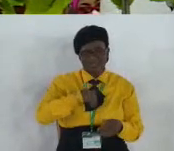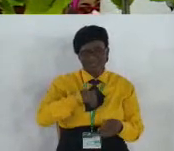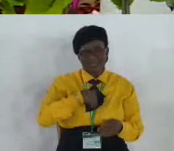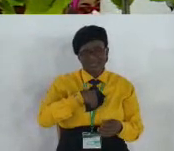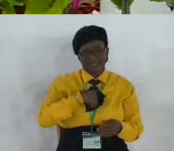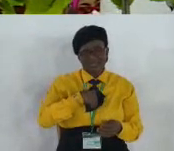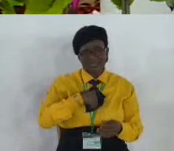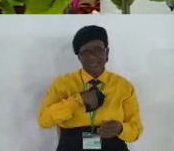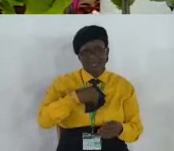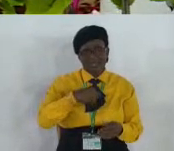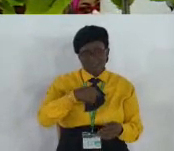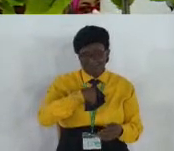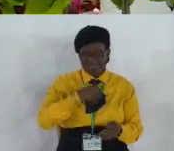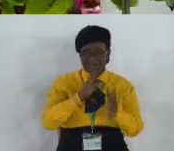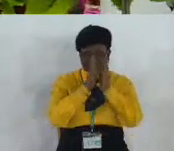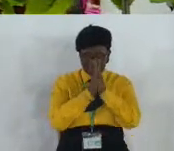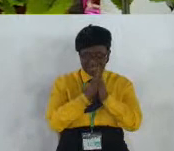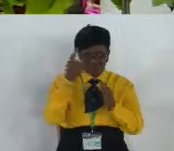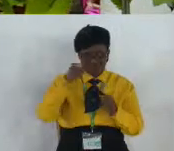a boys' quarter.